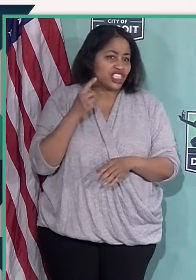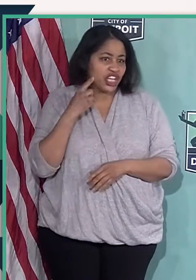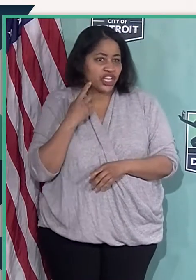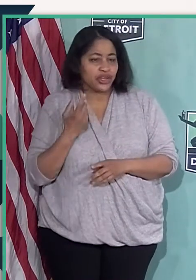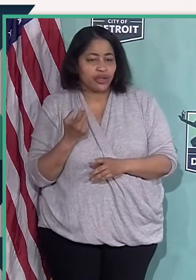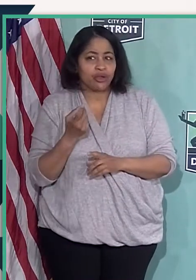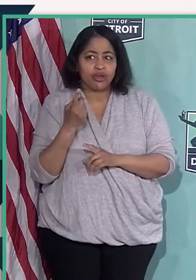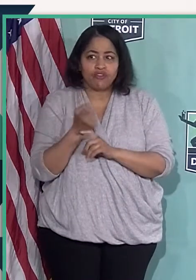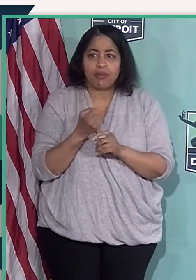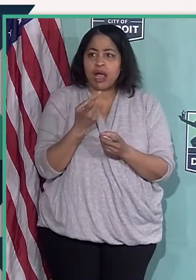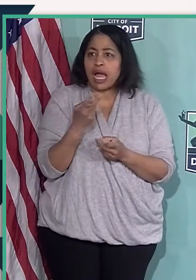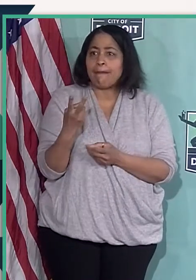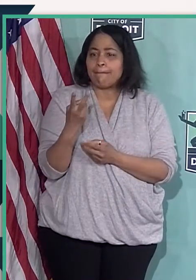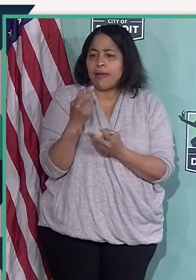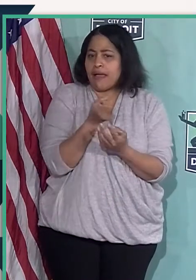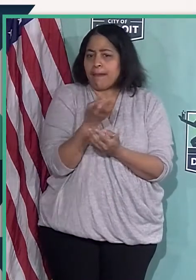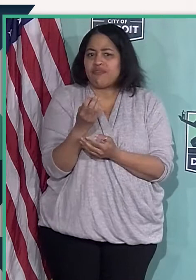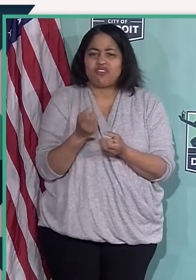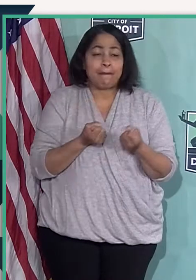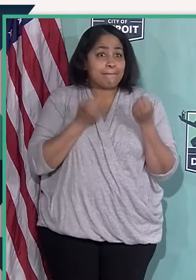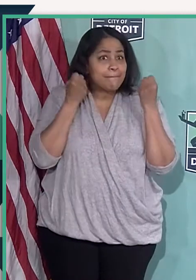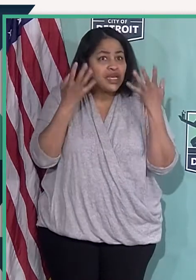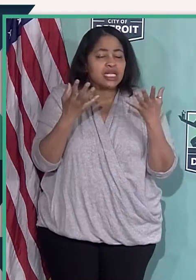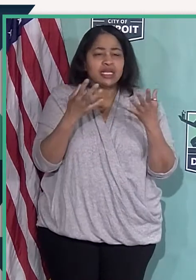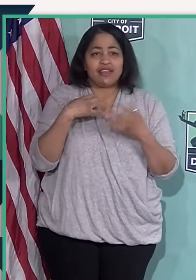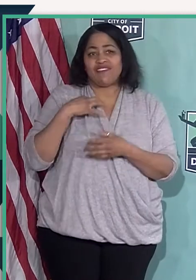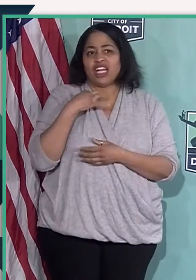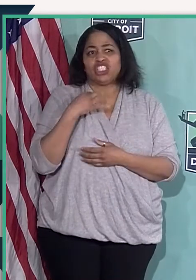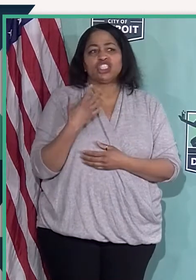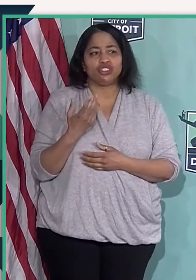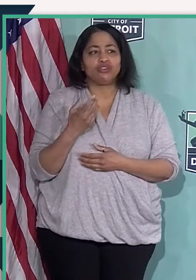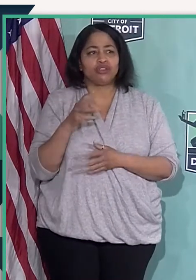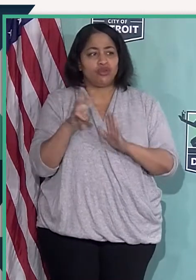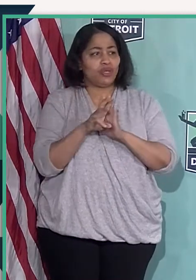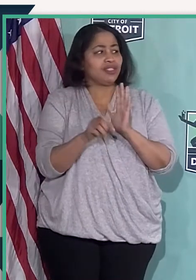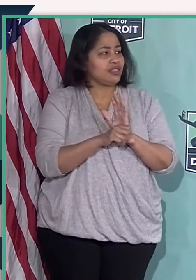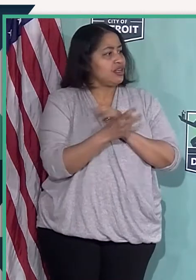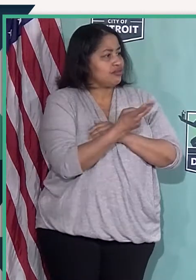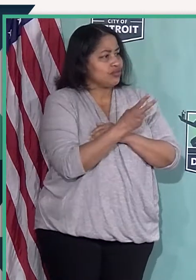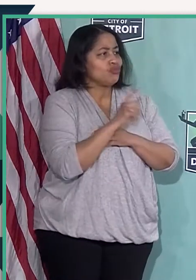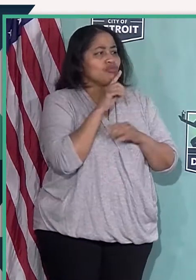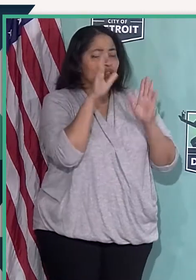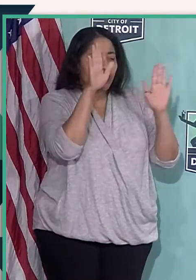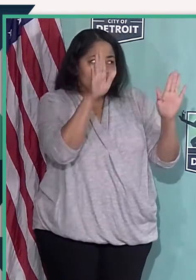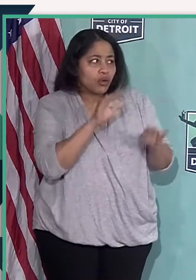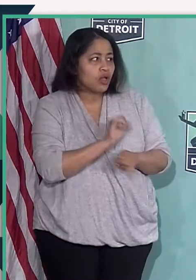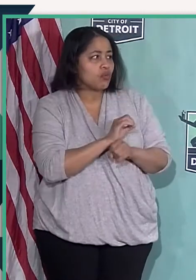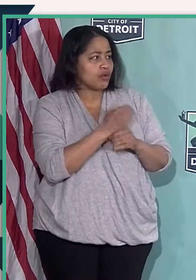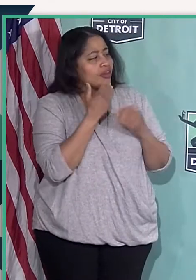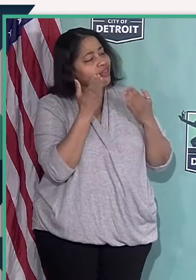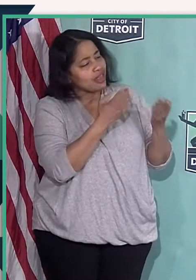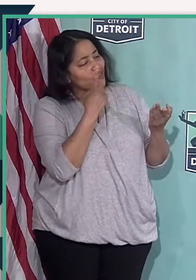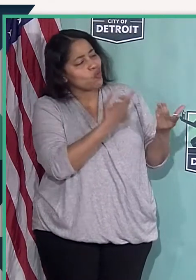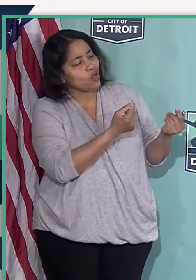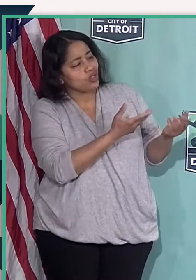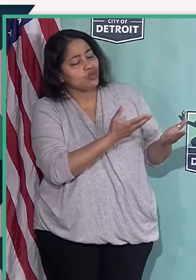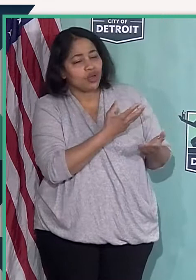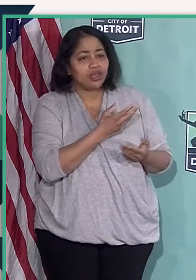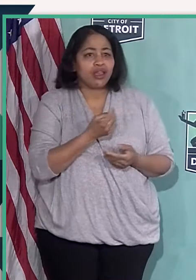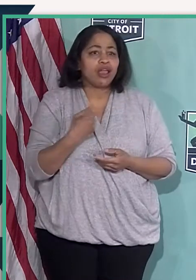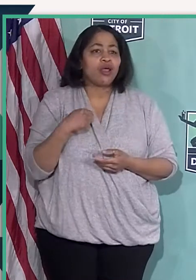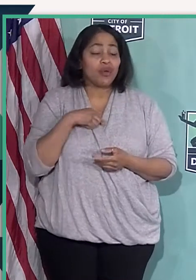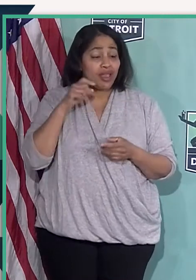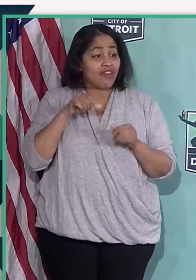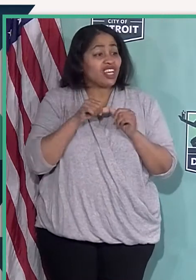of the many volunteers from Wayne State. But you have done great work, and thank you for what you're doing. And we're going to